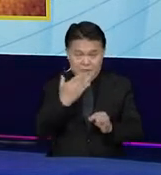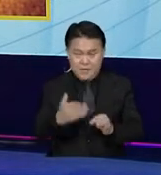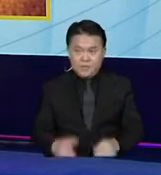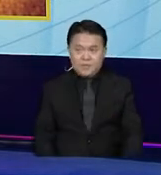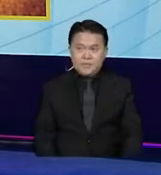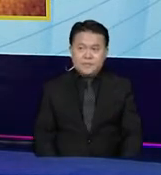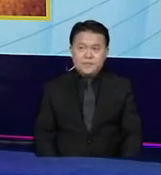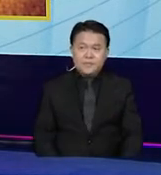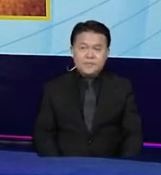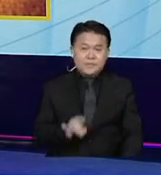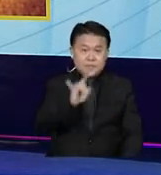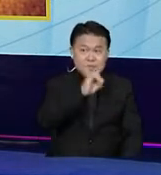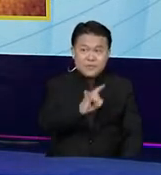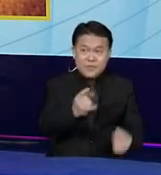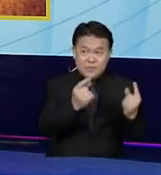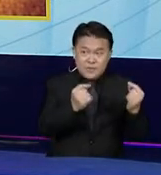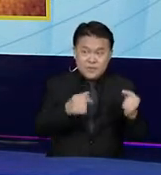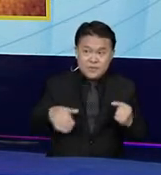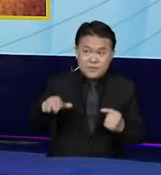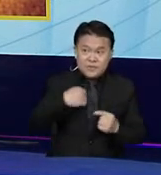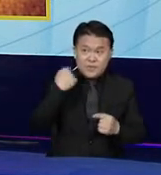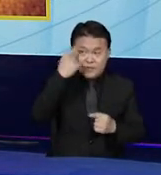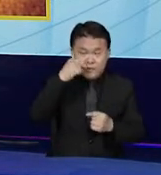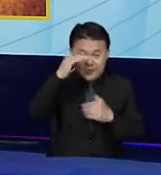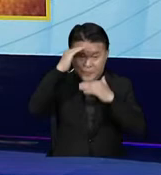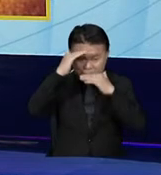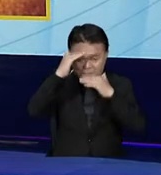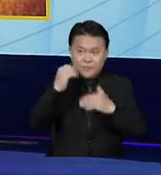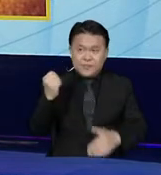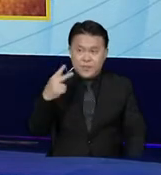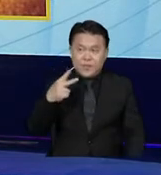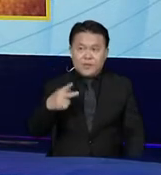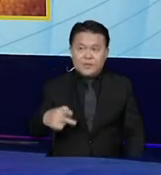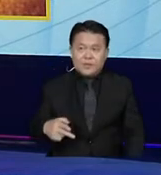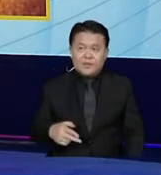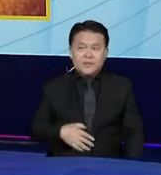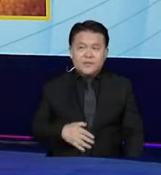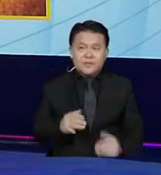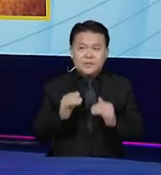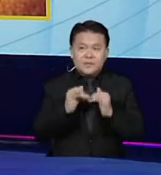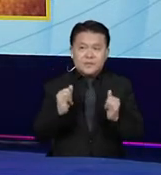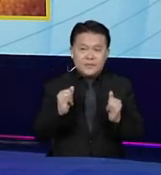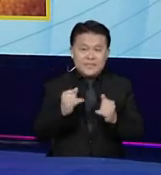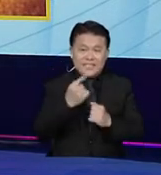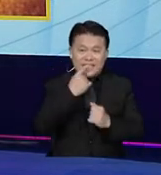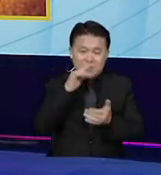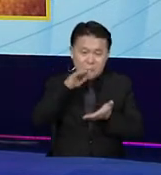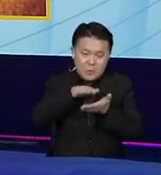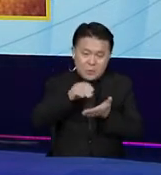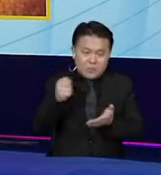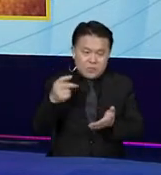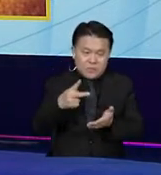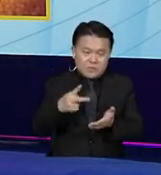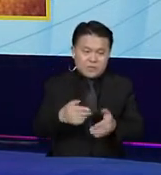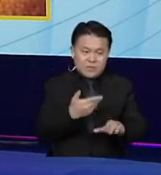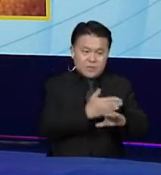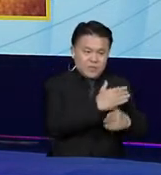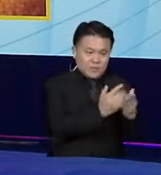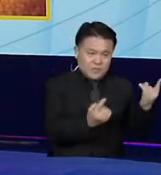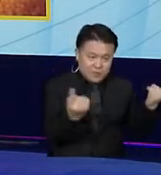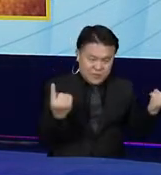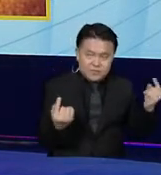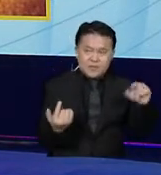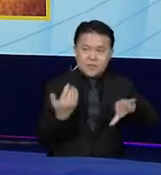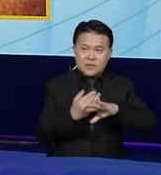foxes, we have shorter faces. Our teeth are smaller. We lost the bony brow ridge seen in other human